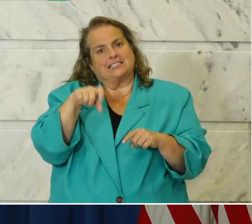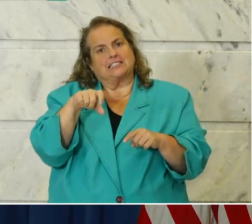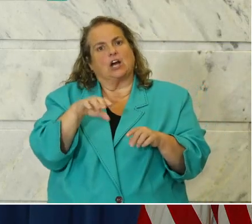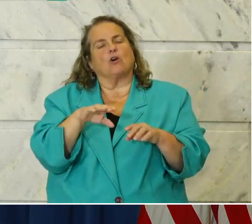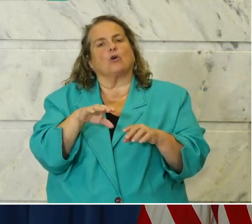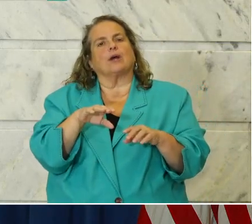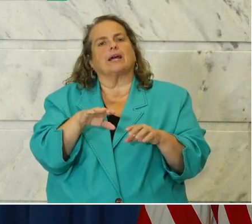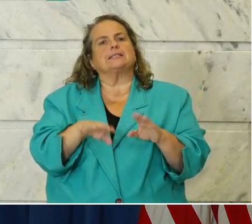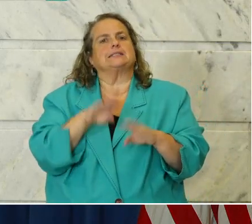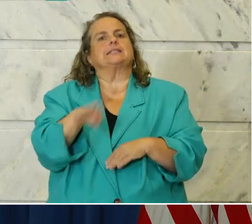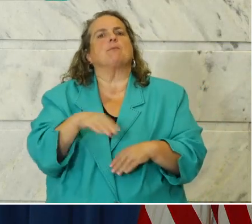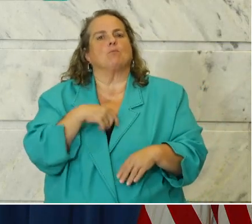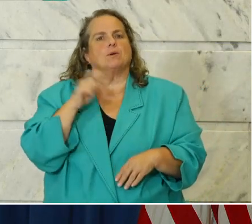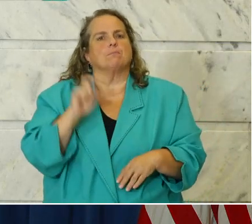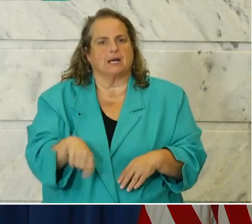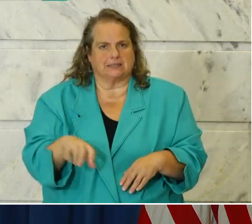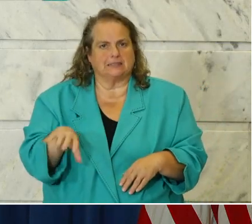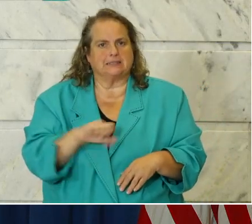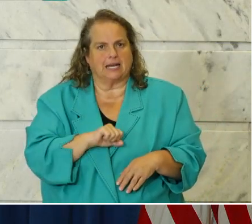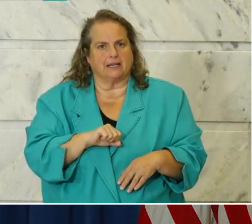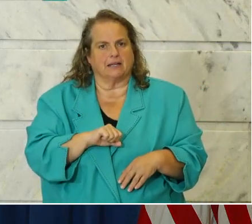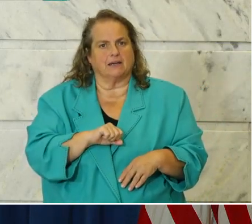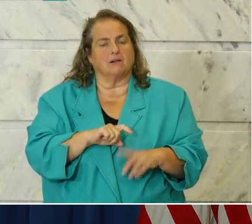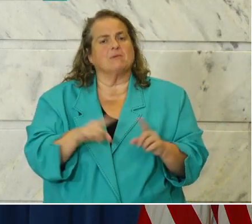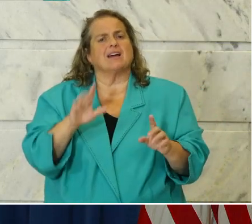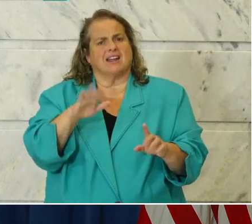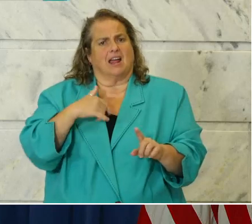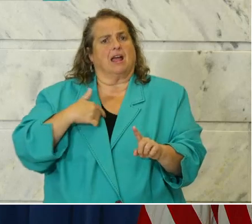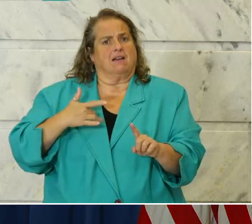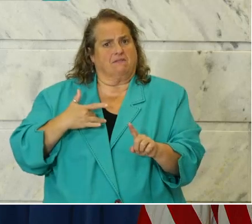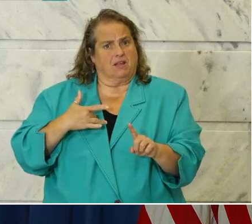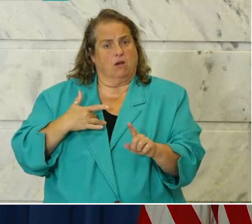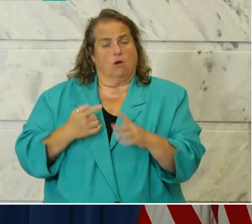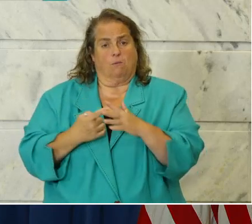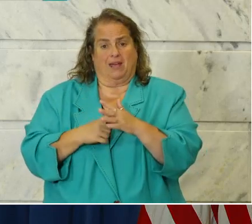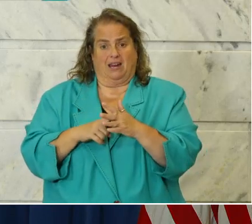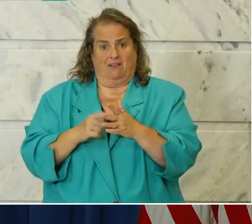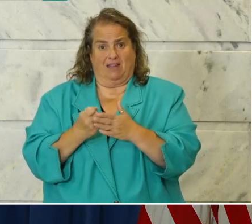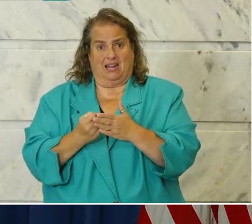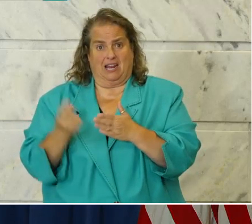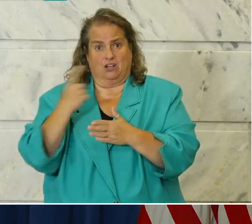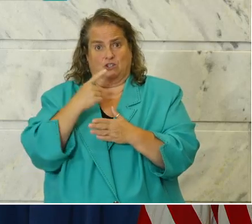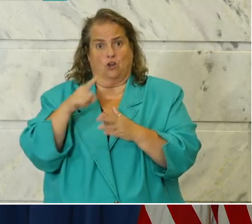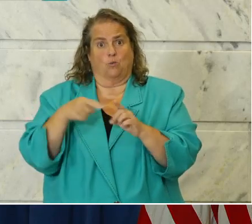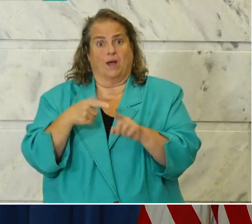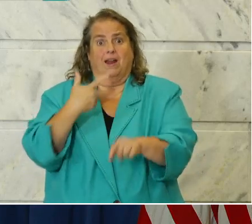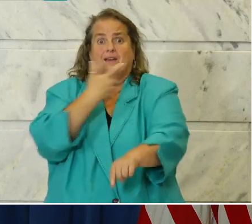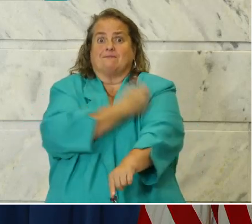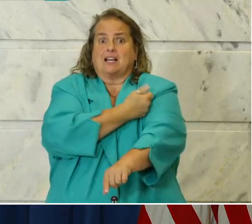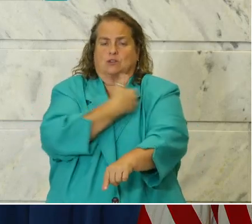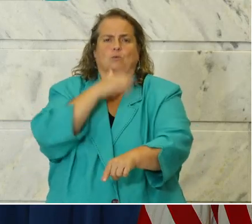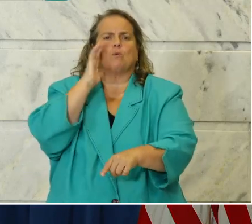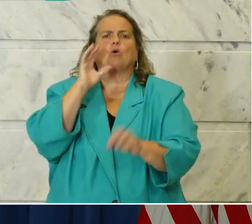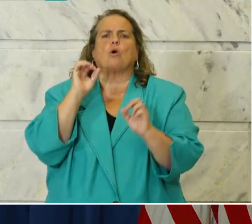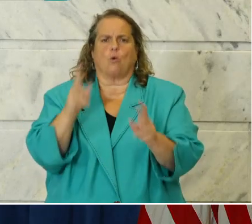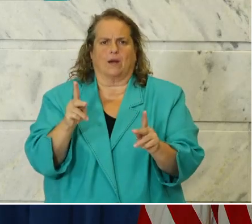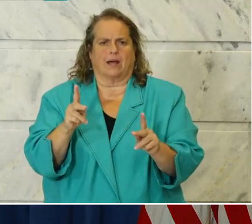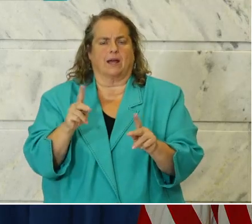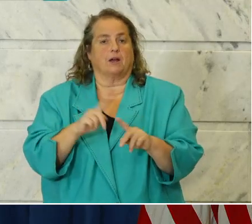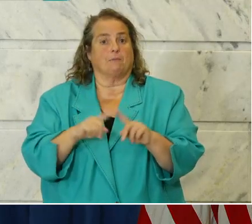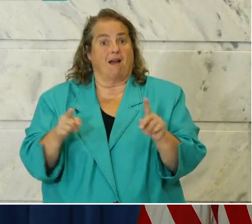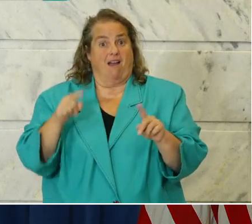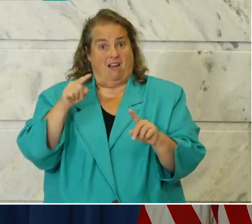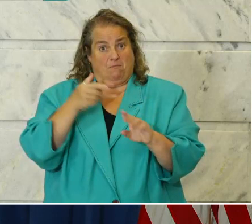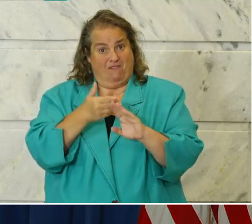I believe we're going to be through this beginning of next year when the vaccine gets out. But until then, we're going to have to make difficult choice